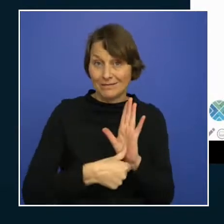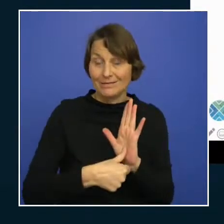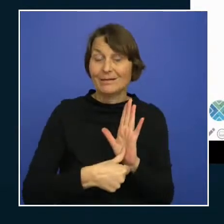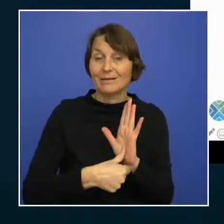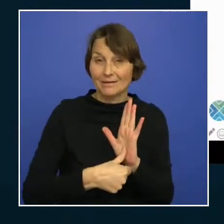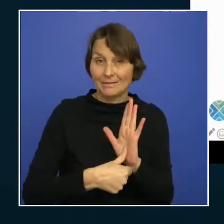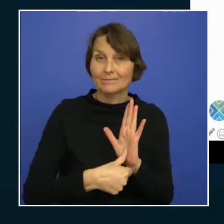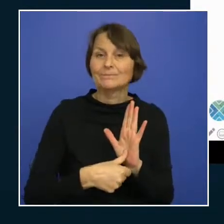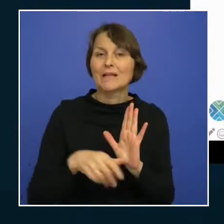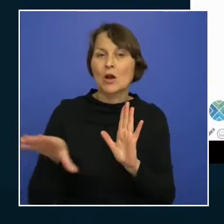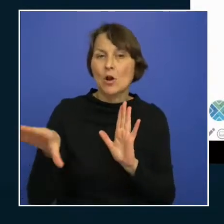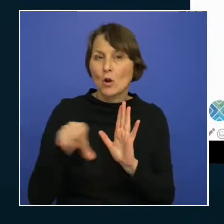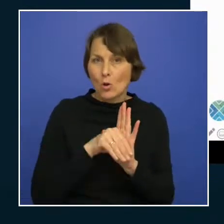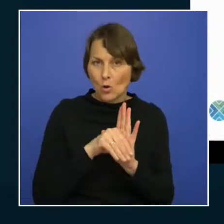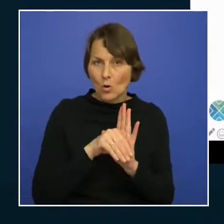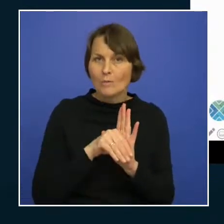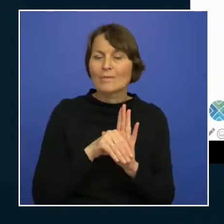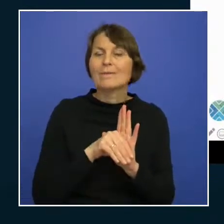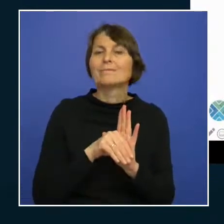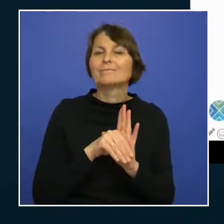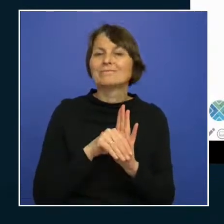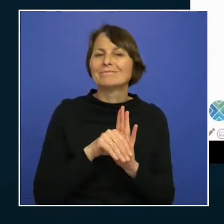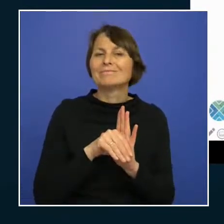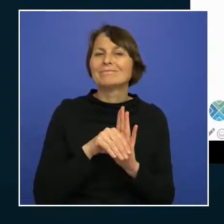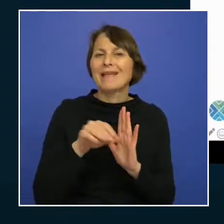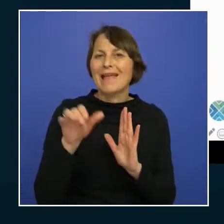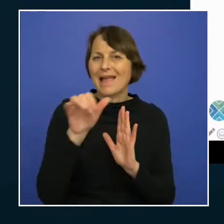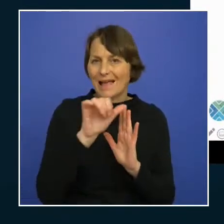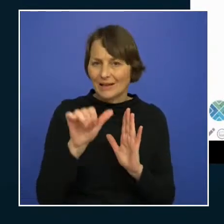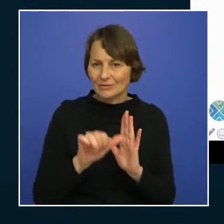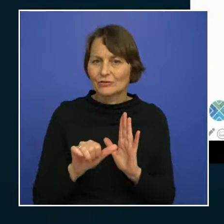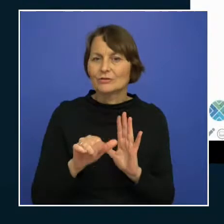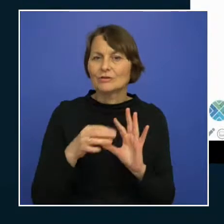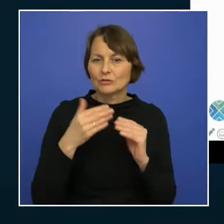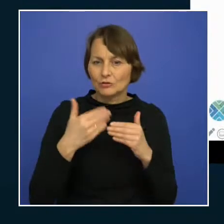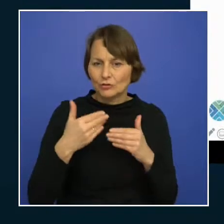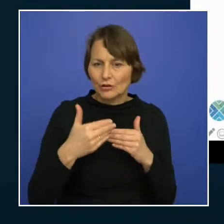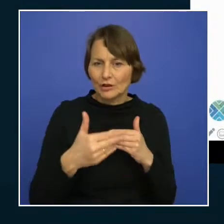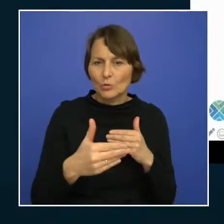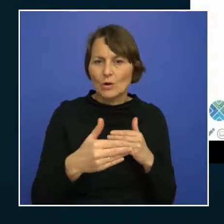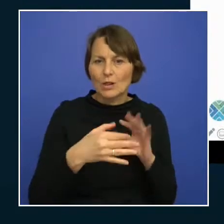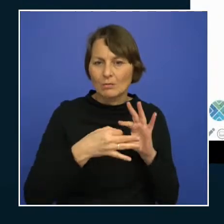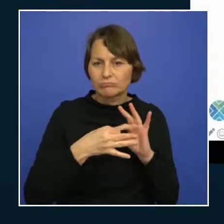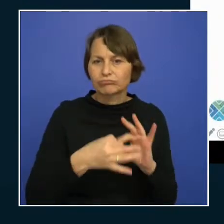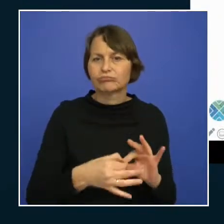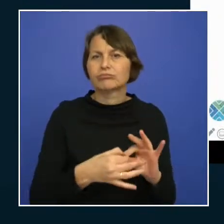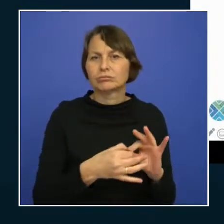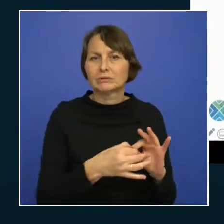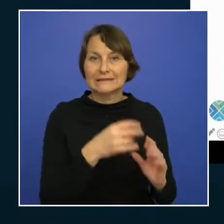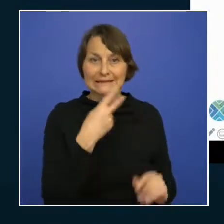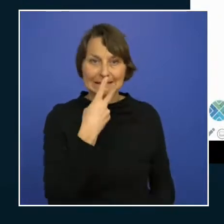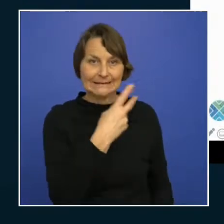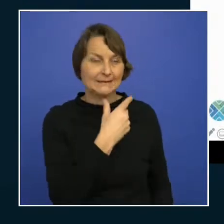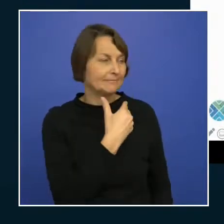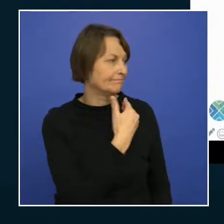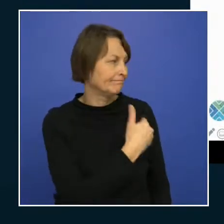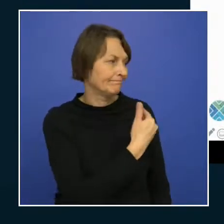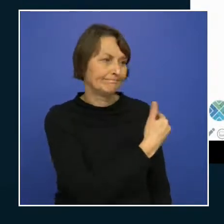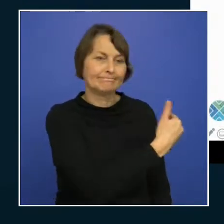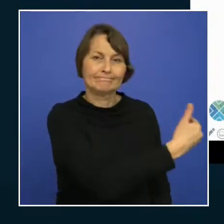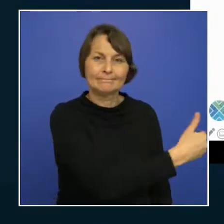retrieve the Azure SQL service connection string from an Azure Key Vault. So during the deployment